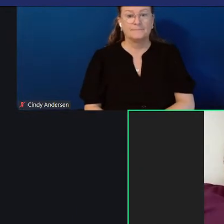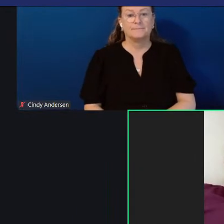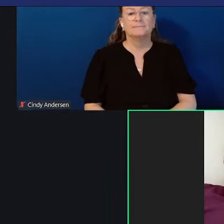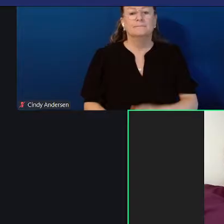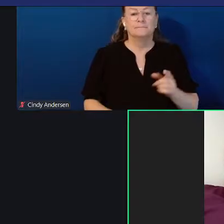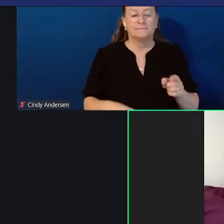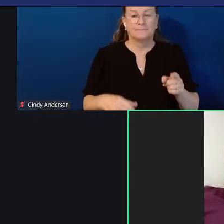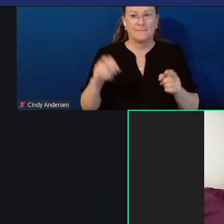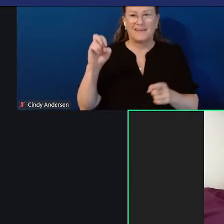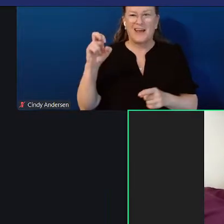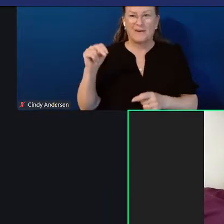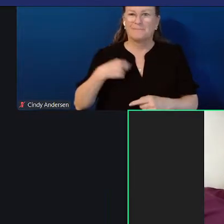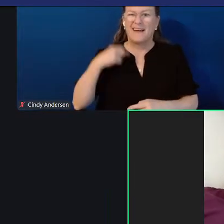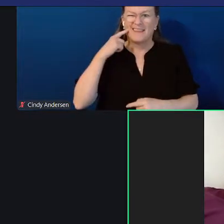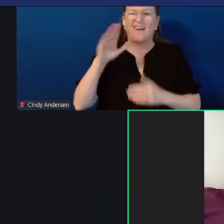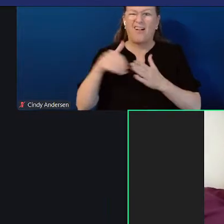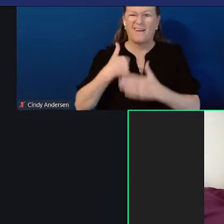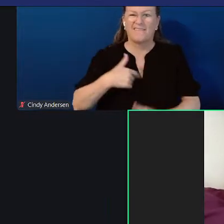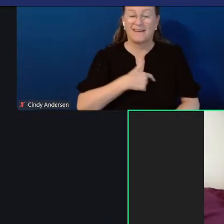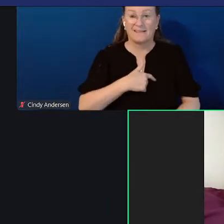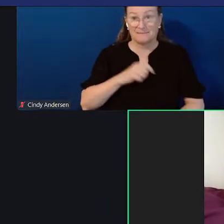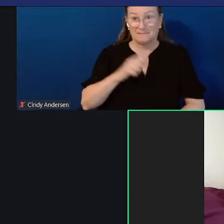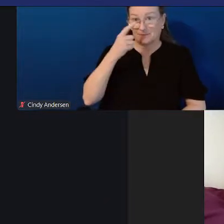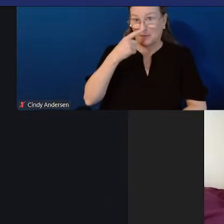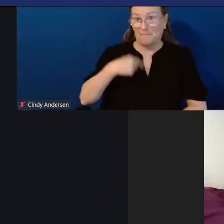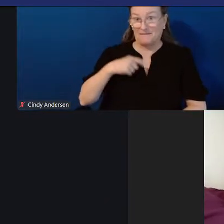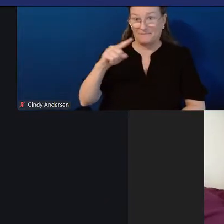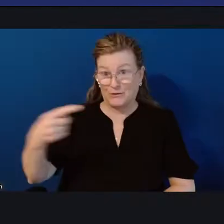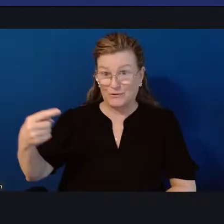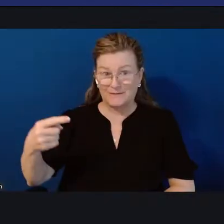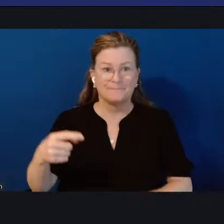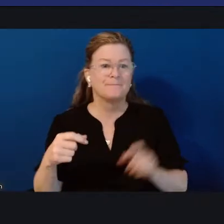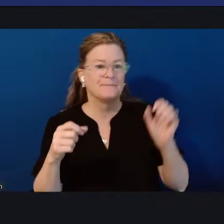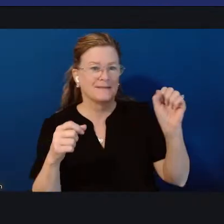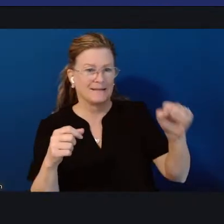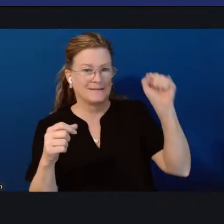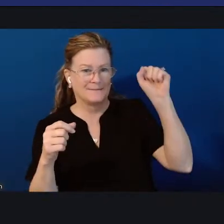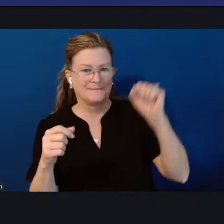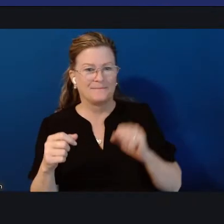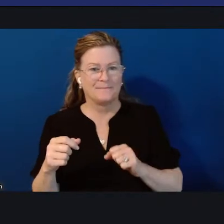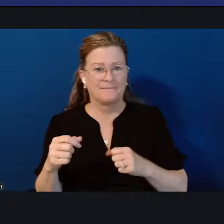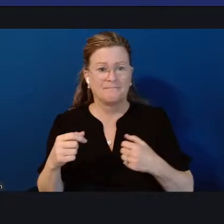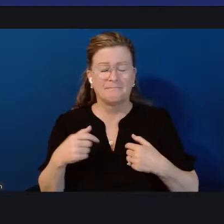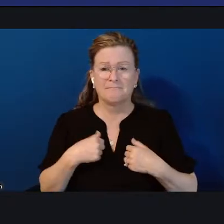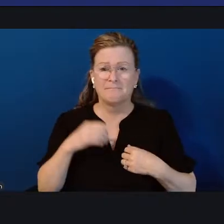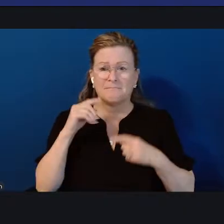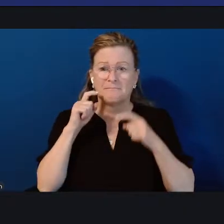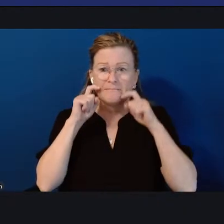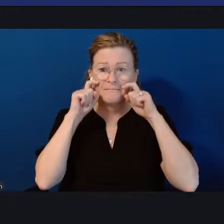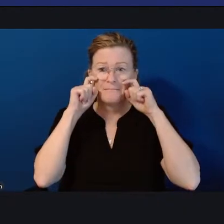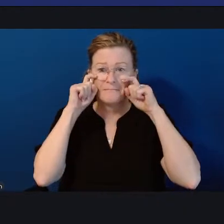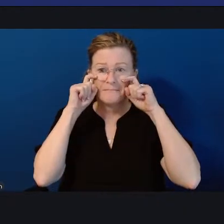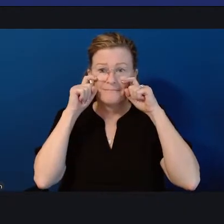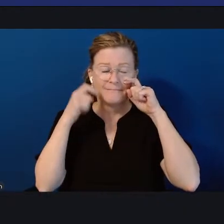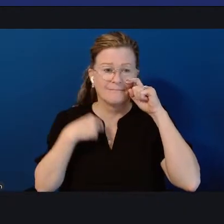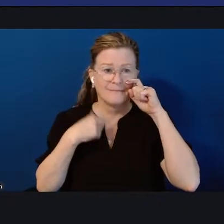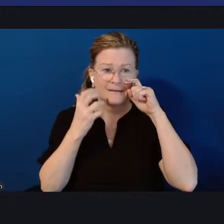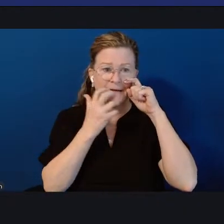I think we all do. So if I can go first. Yes. I am just in awe,